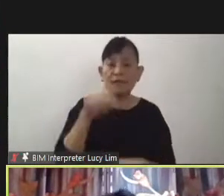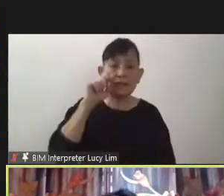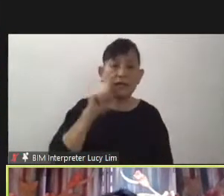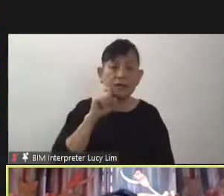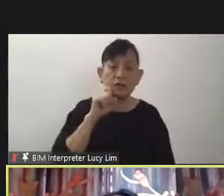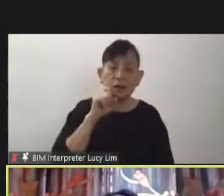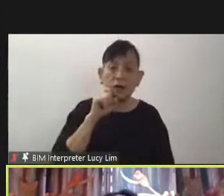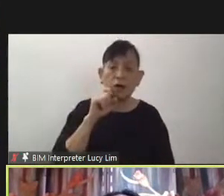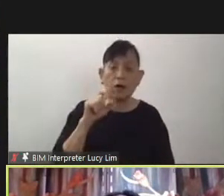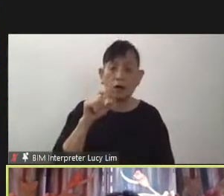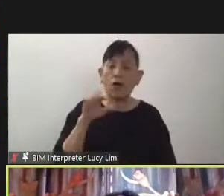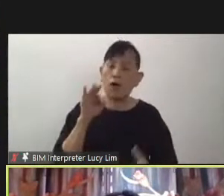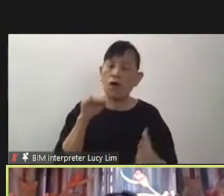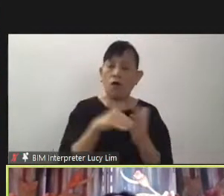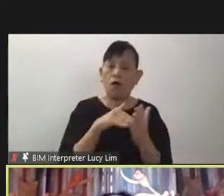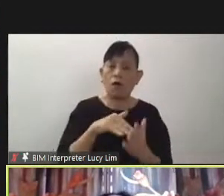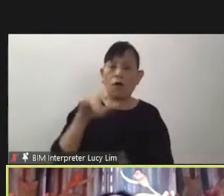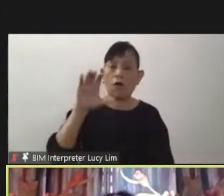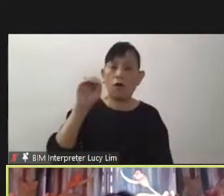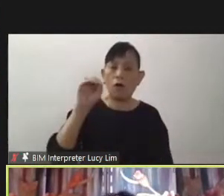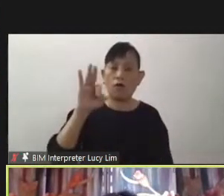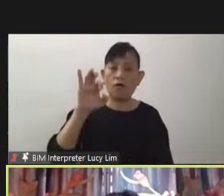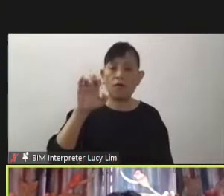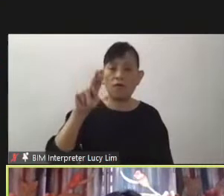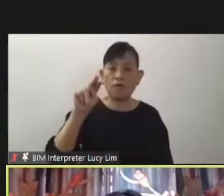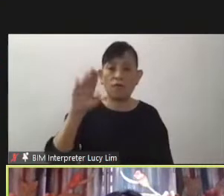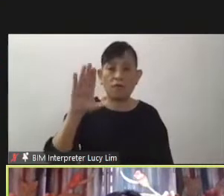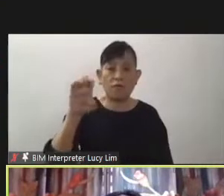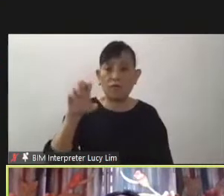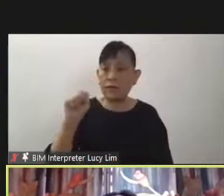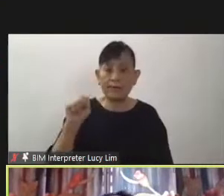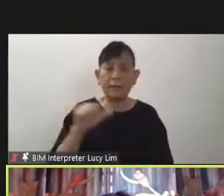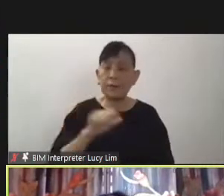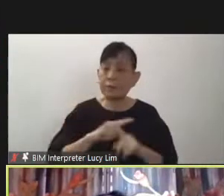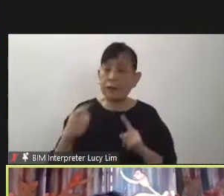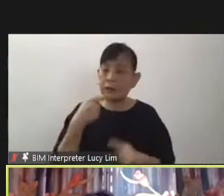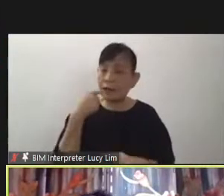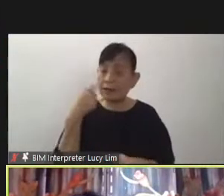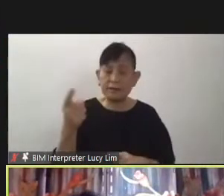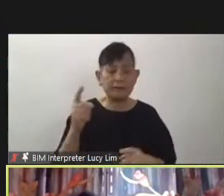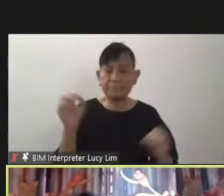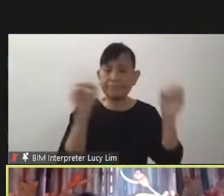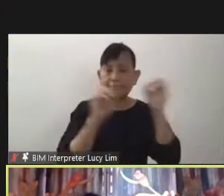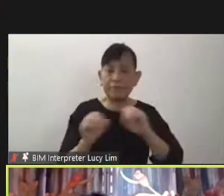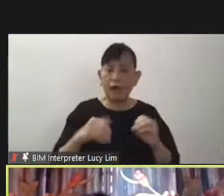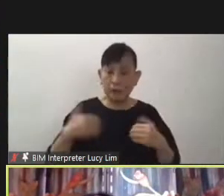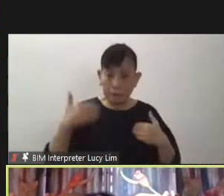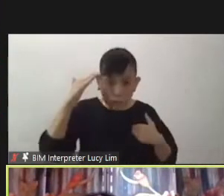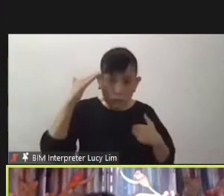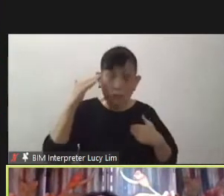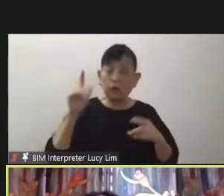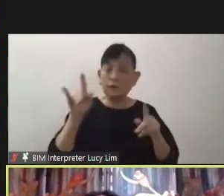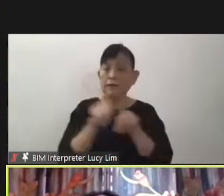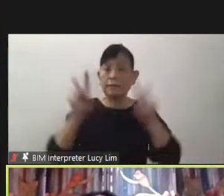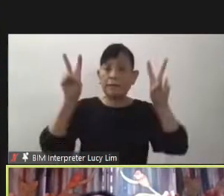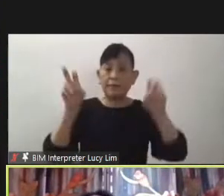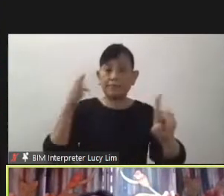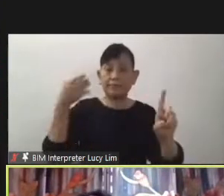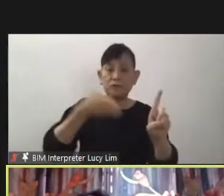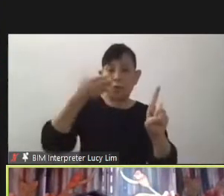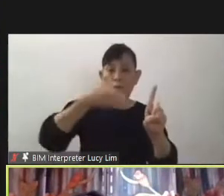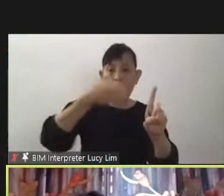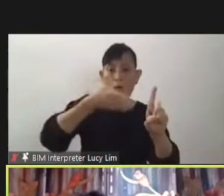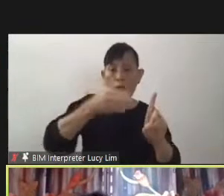we have provisions, they are unclear and do not cover everything. So things like stalking and a lot of times online offenses